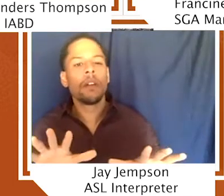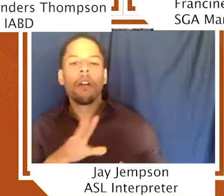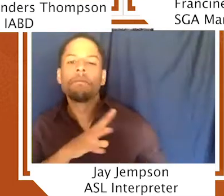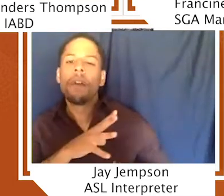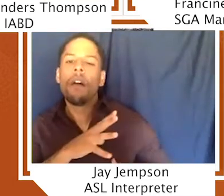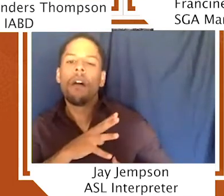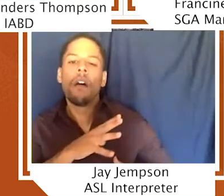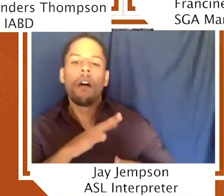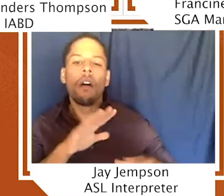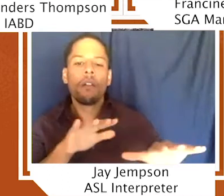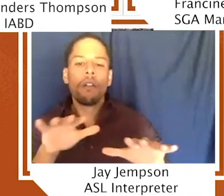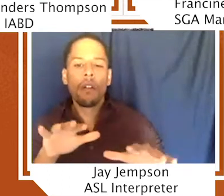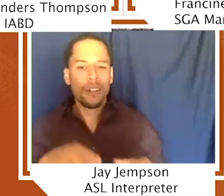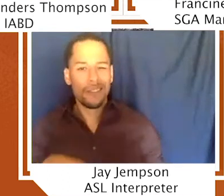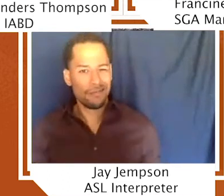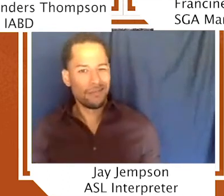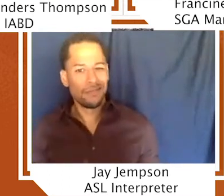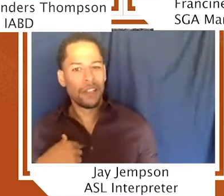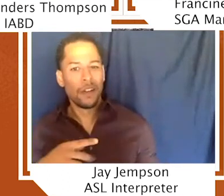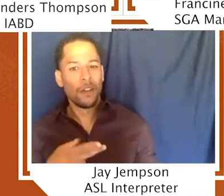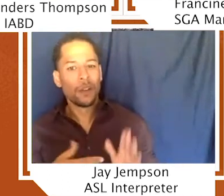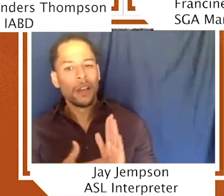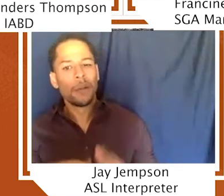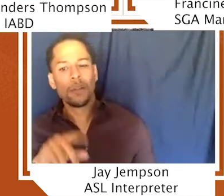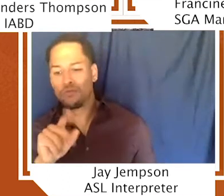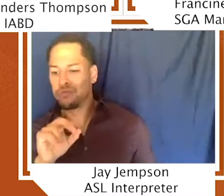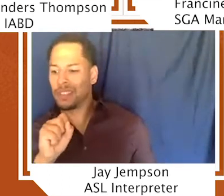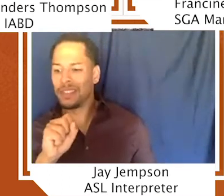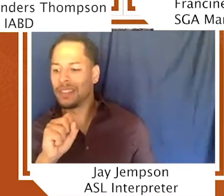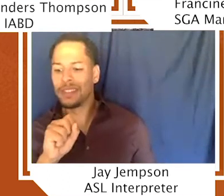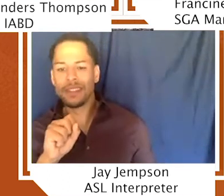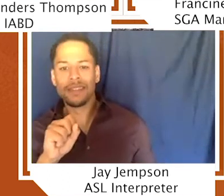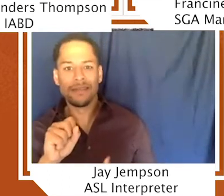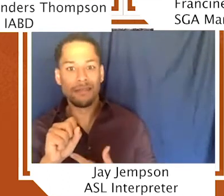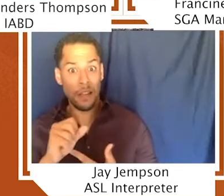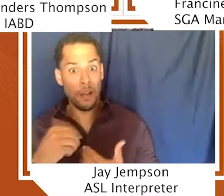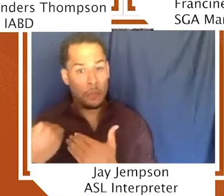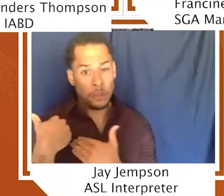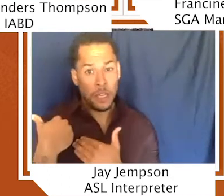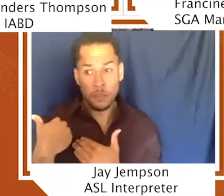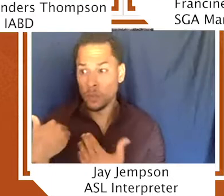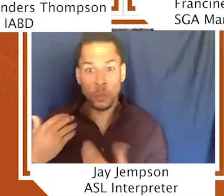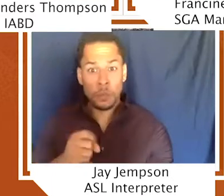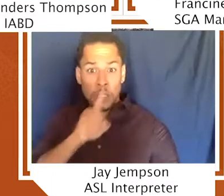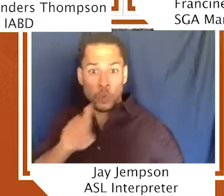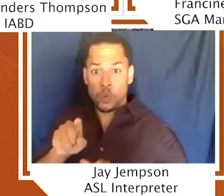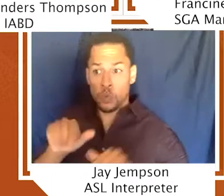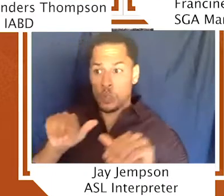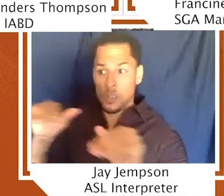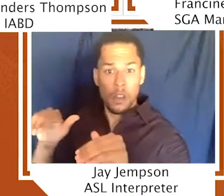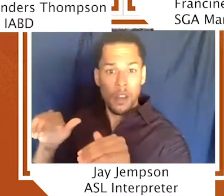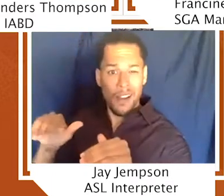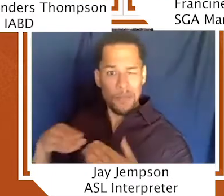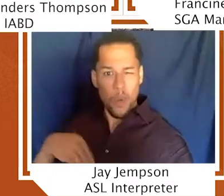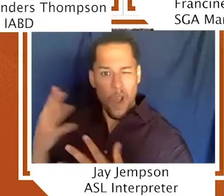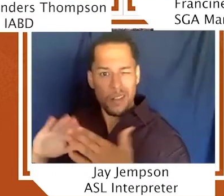okay. Christopher's really holding everybody accountable now. Well, that's okay. We can push on each